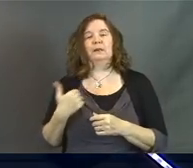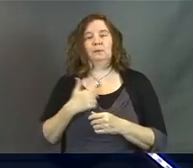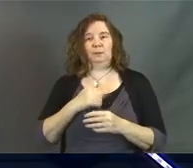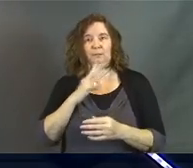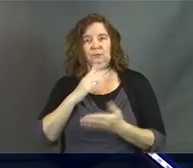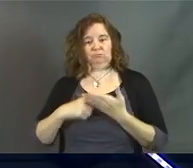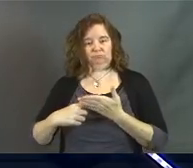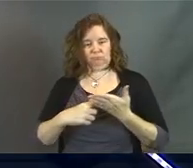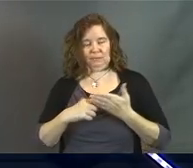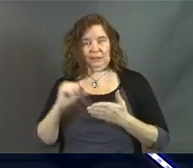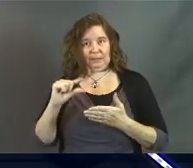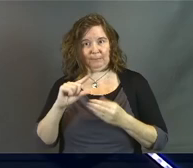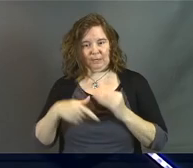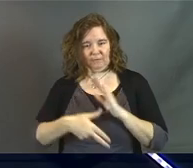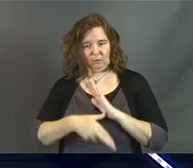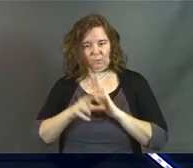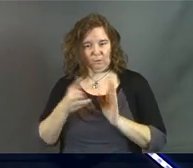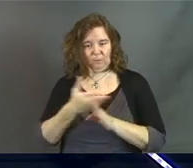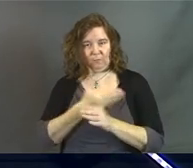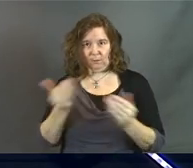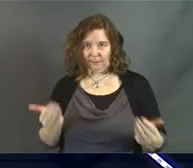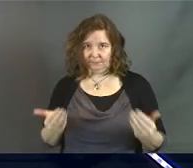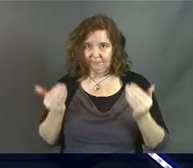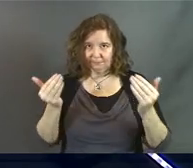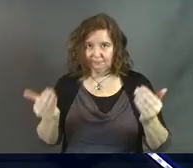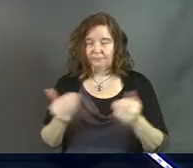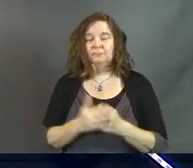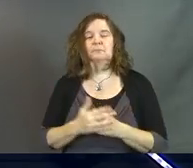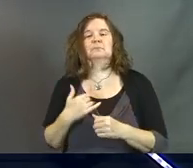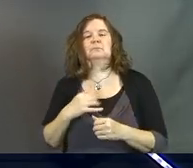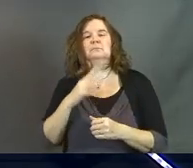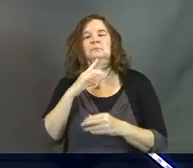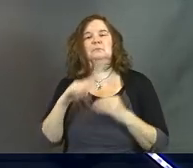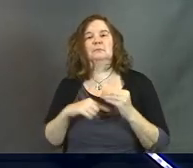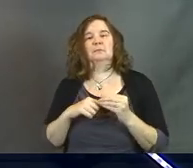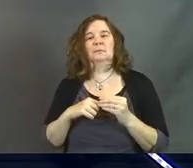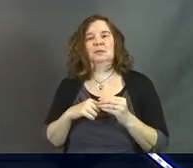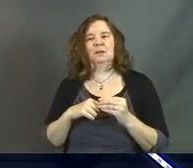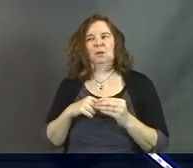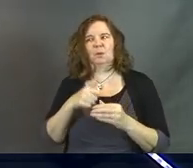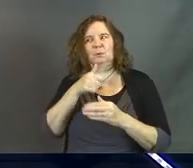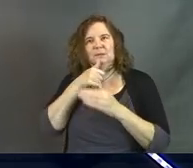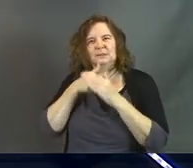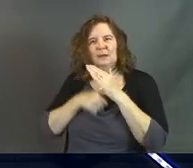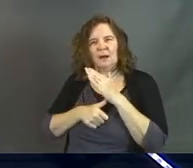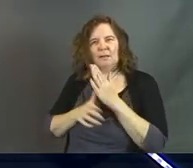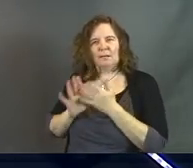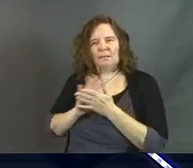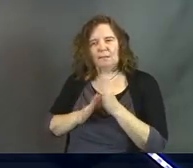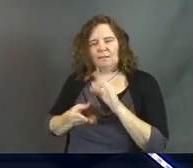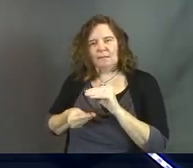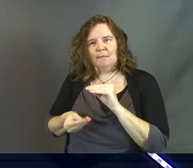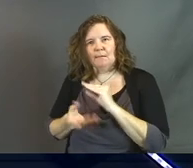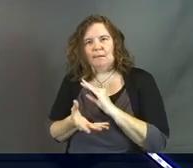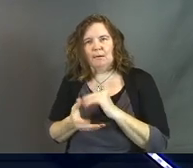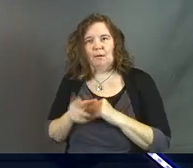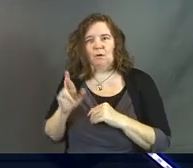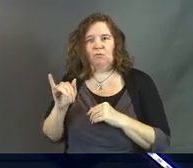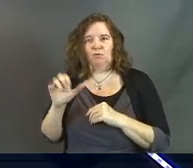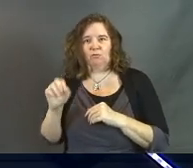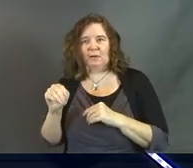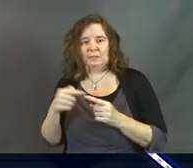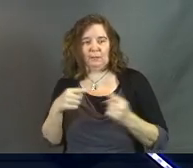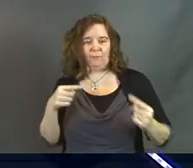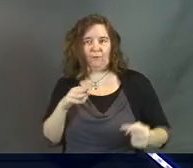that we've been talking about, just a little bit of review before we go any further, is we've been talking about those subtleties. We've been talking about racism versus